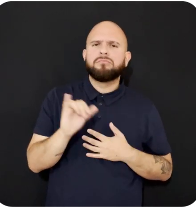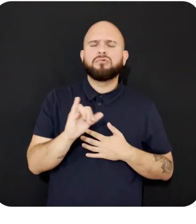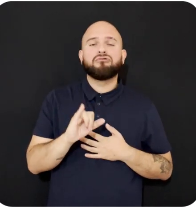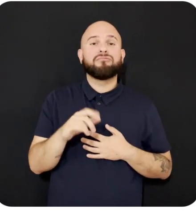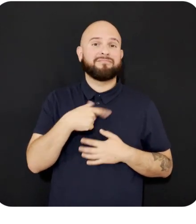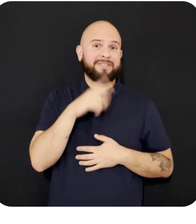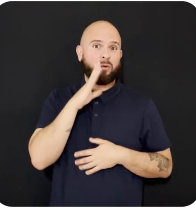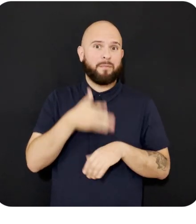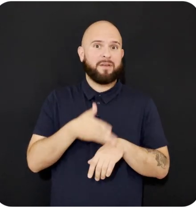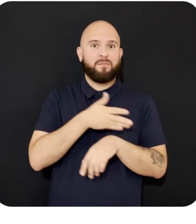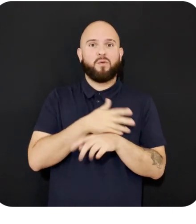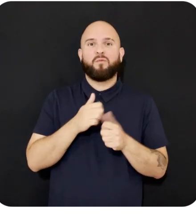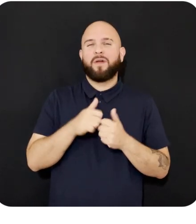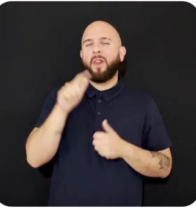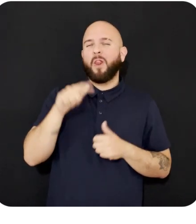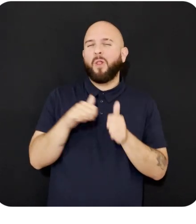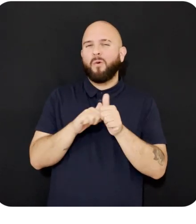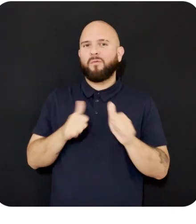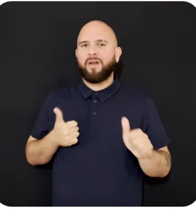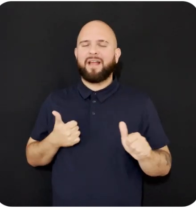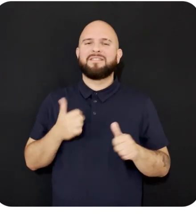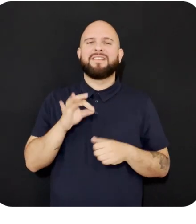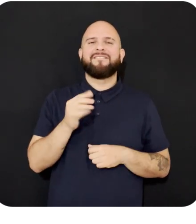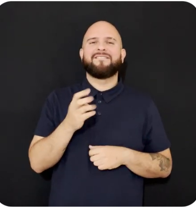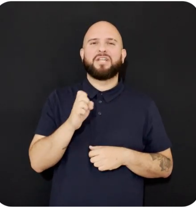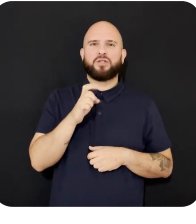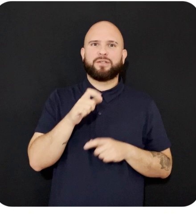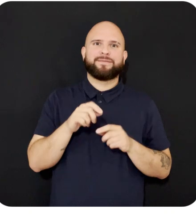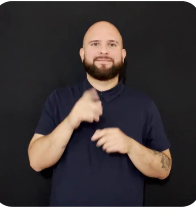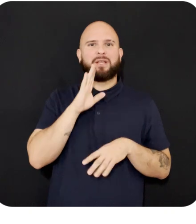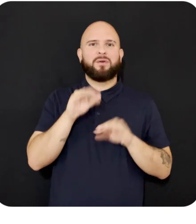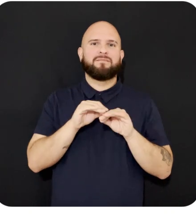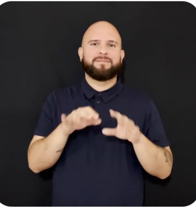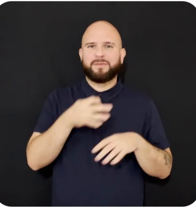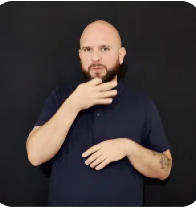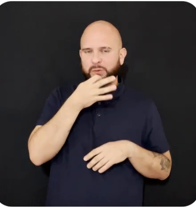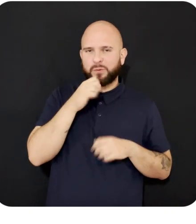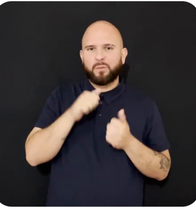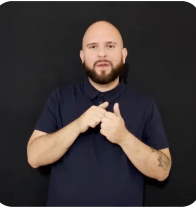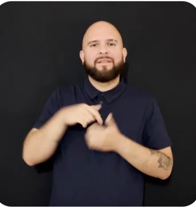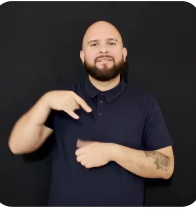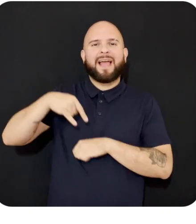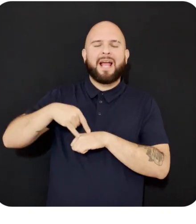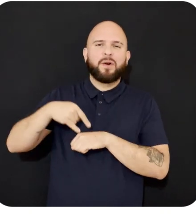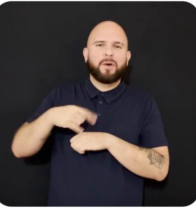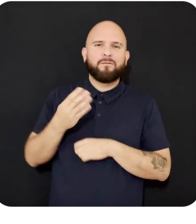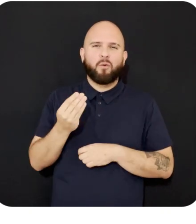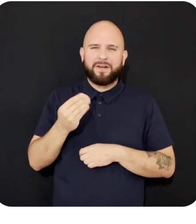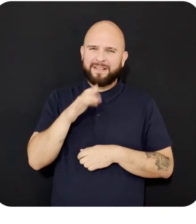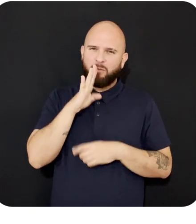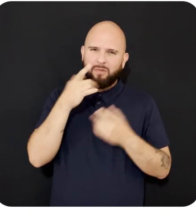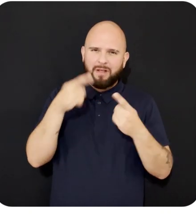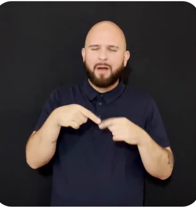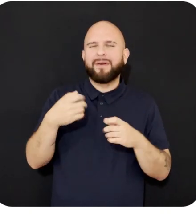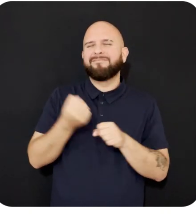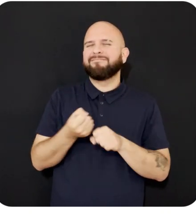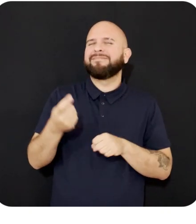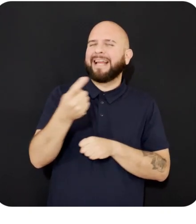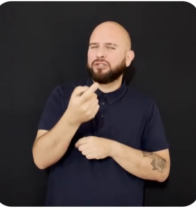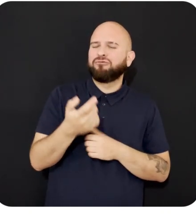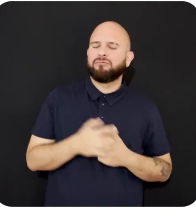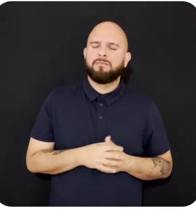be even better with the low latency features coming with the upgrade to Android 14 expected sometime next